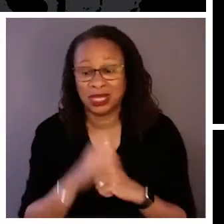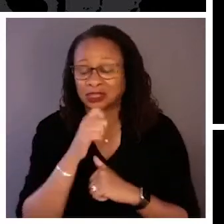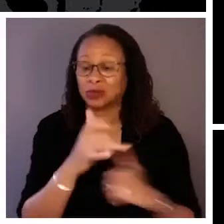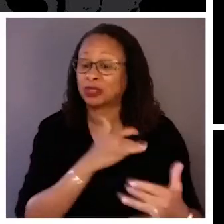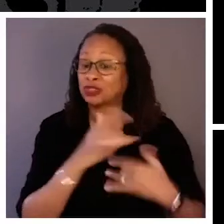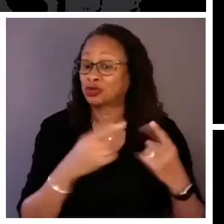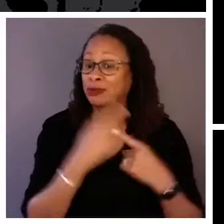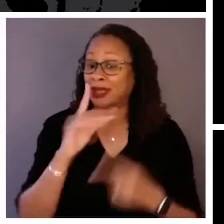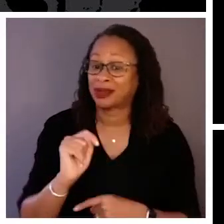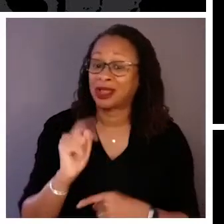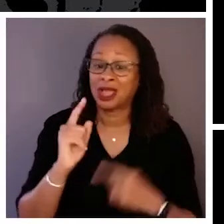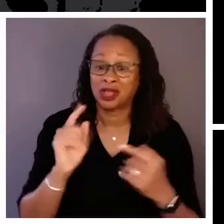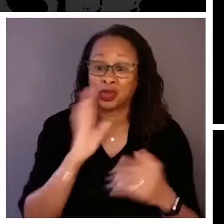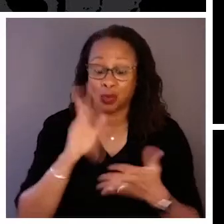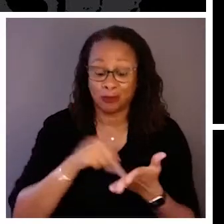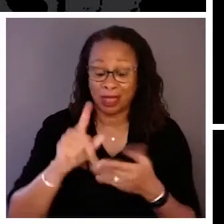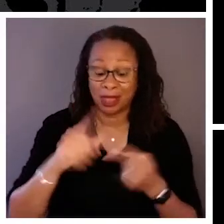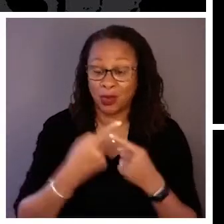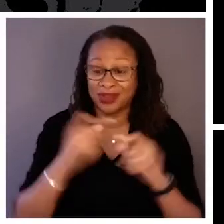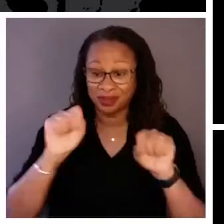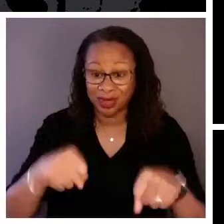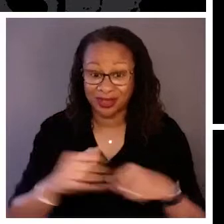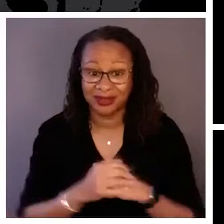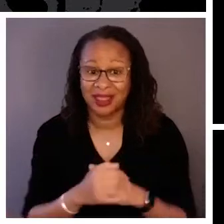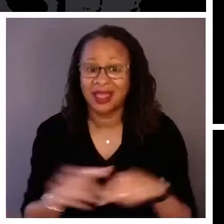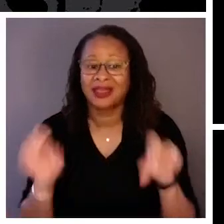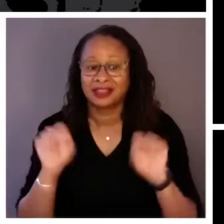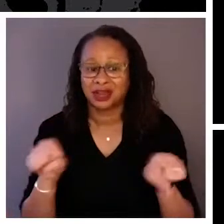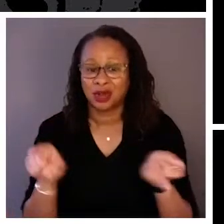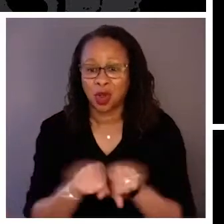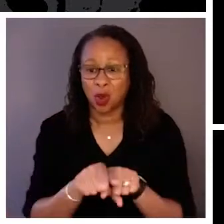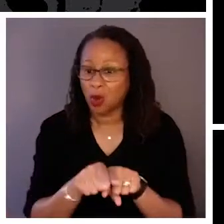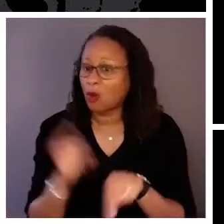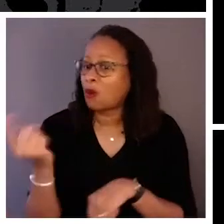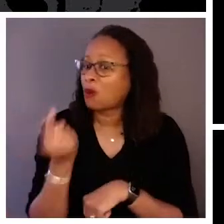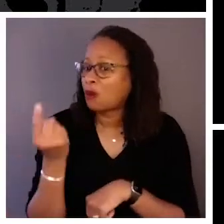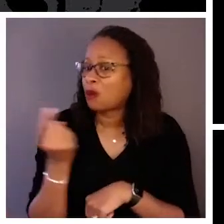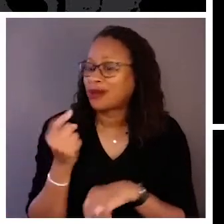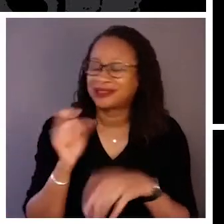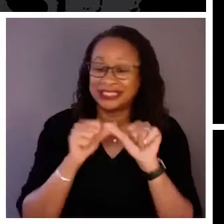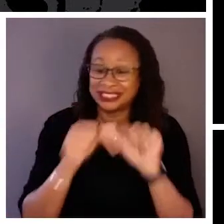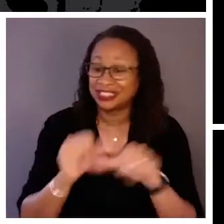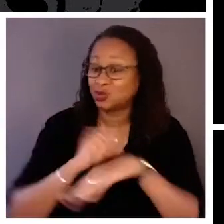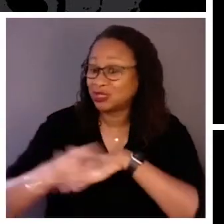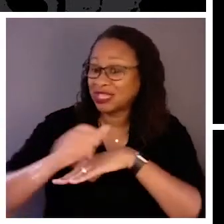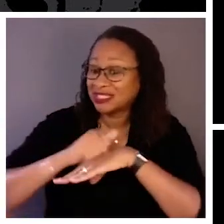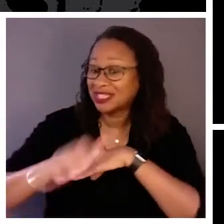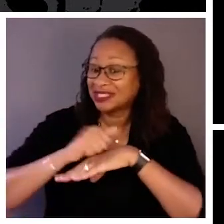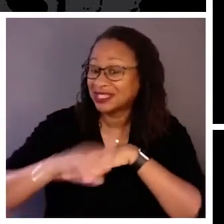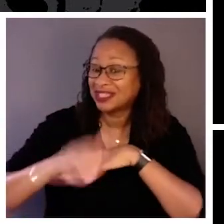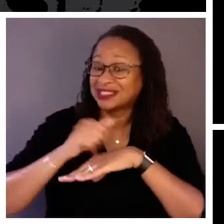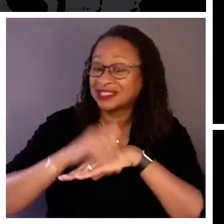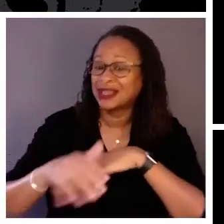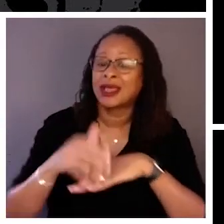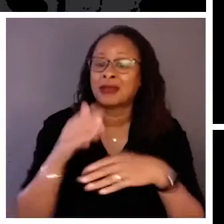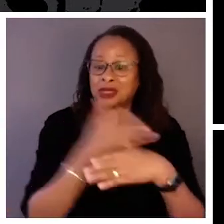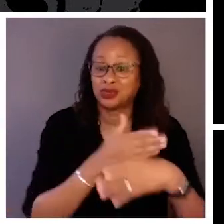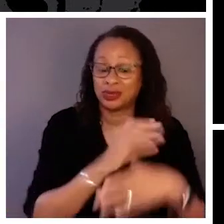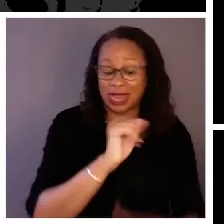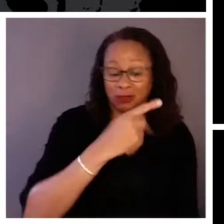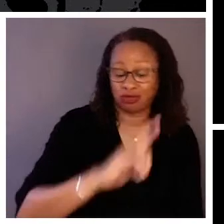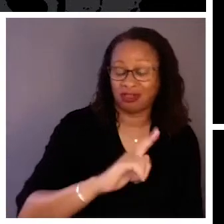pay when you can. And you can always continue to send money in between April and October.